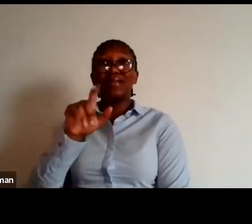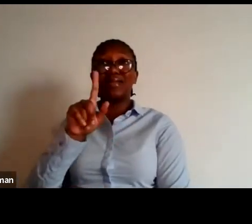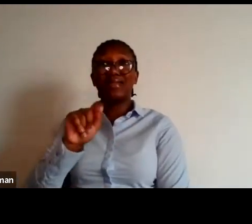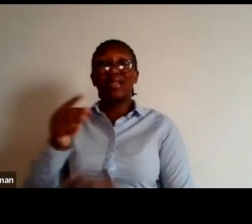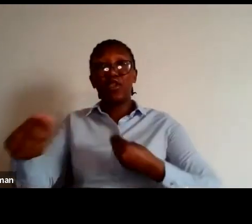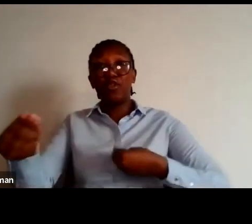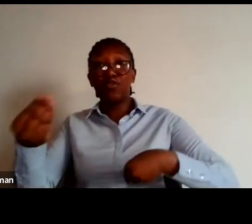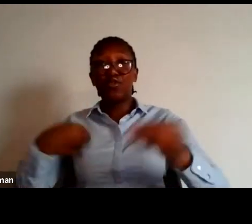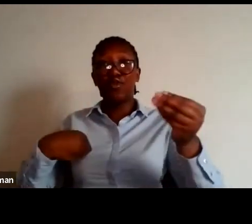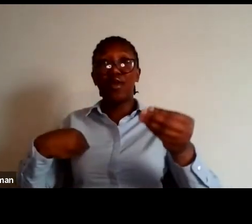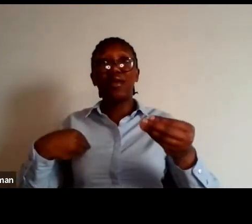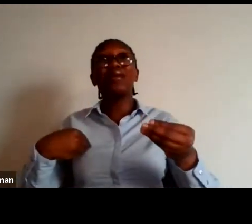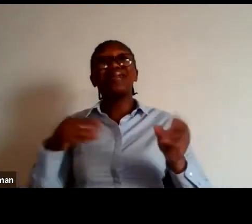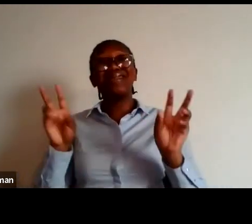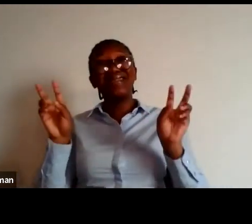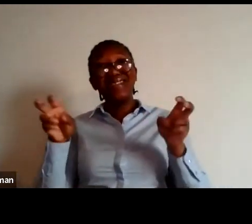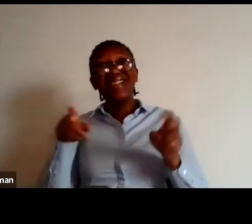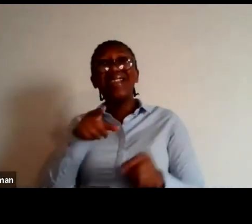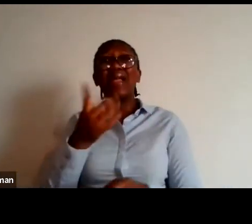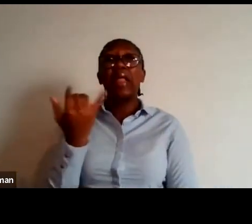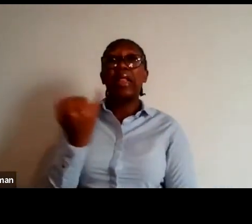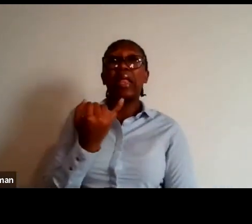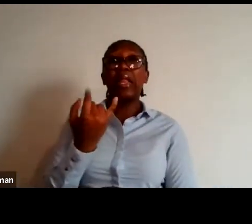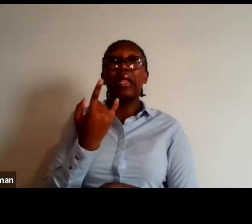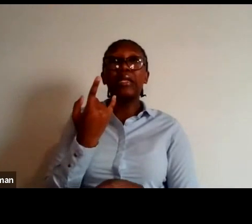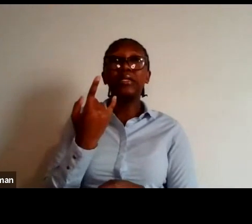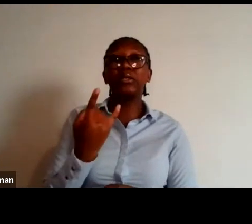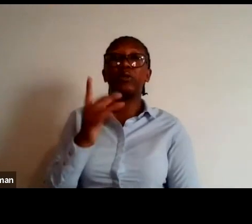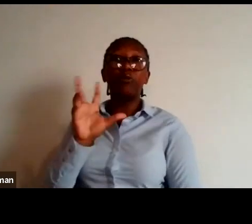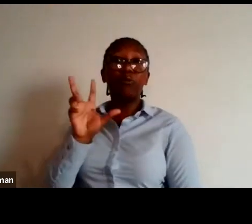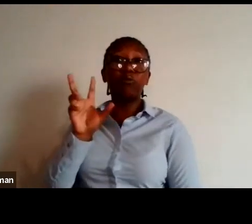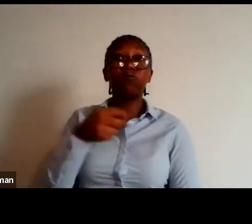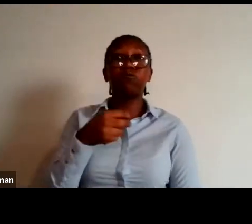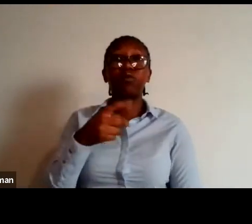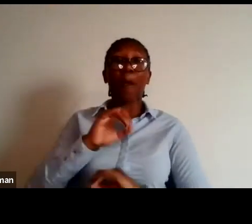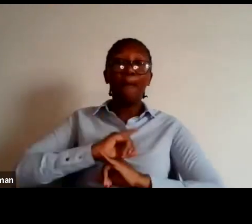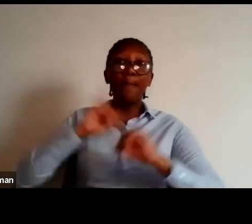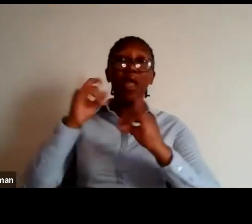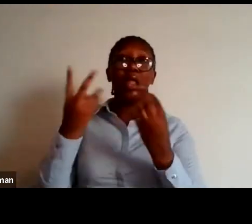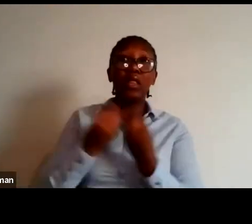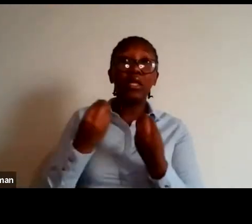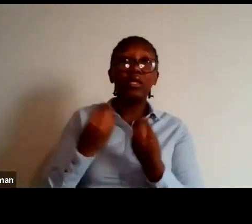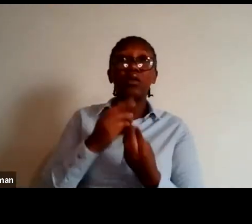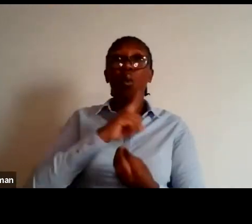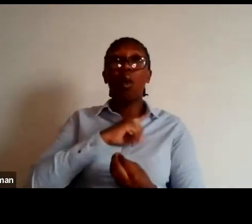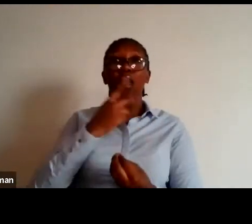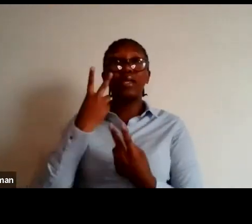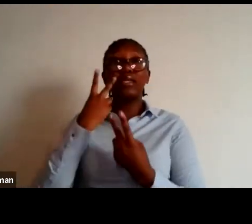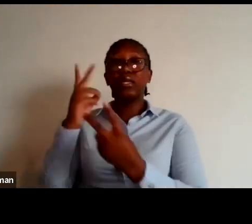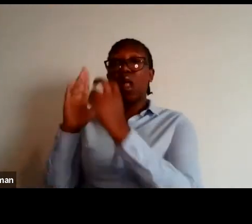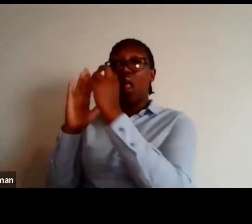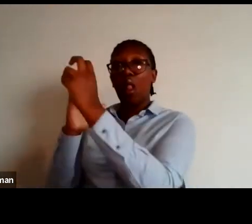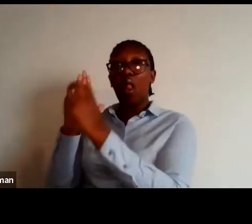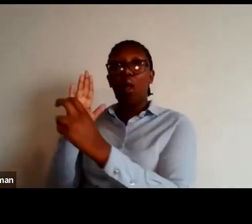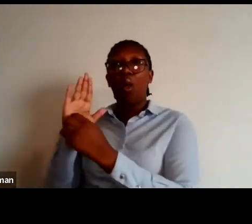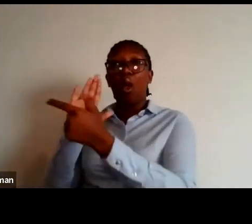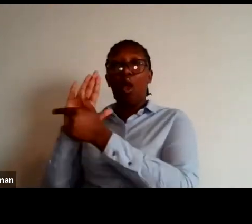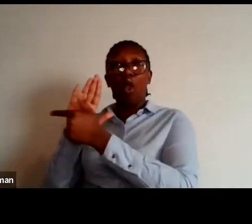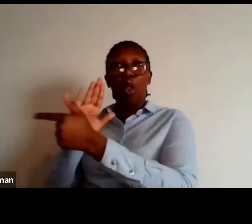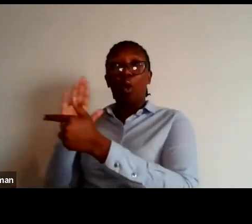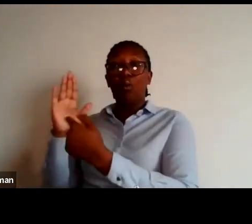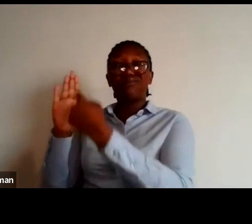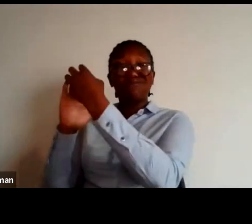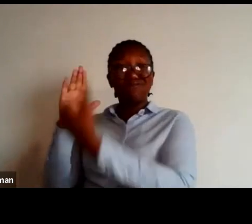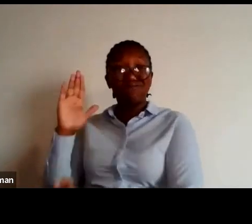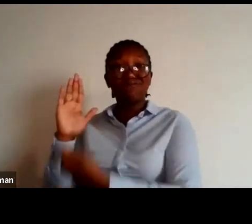illicit trade as the monster that eats into the sovereignty of the states, as it undermines the legal systems and erodes the capacity of